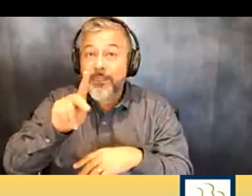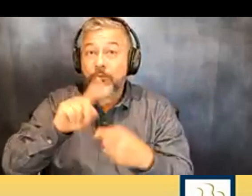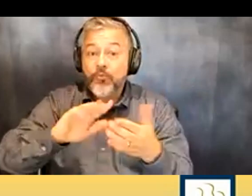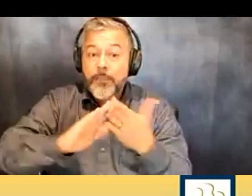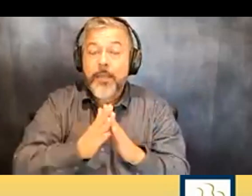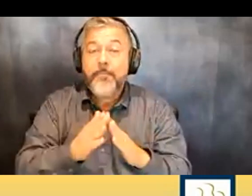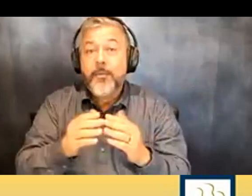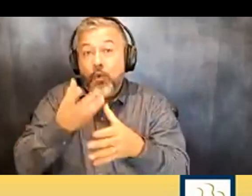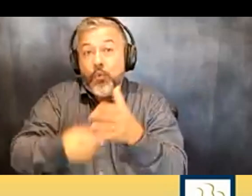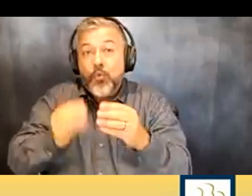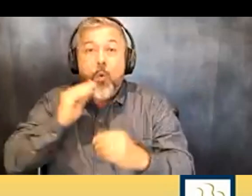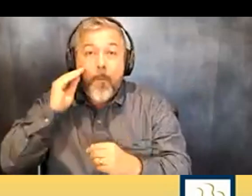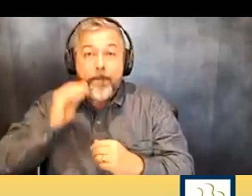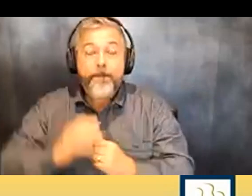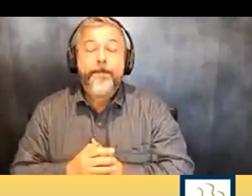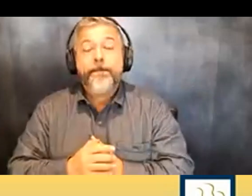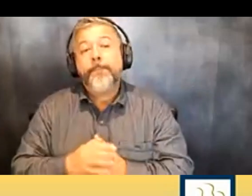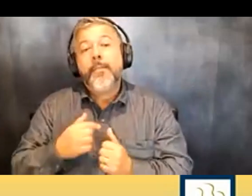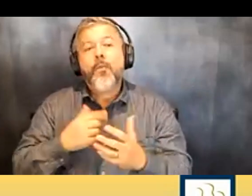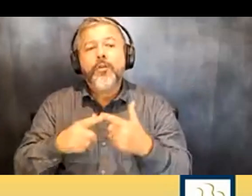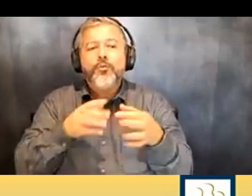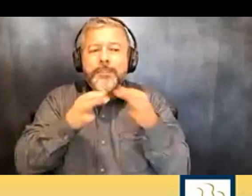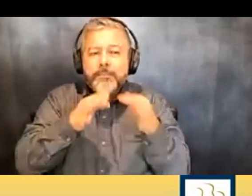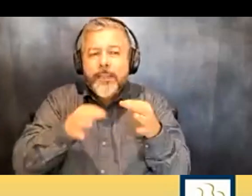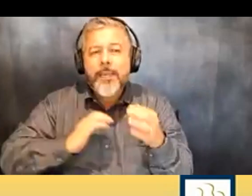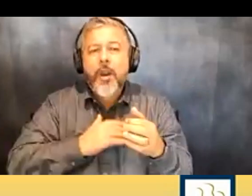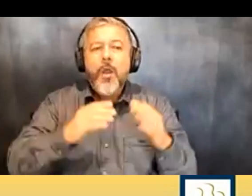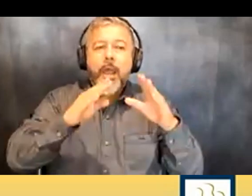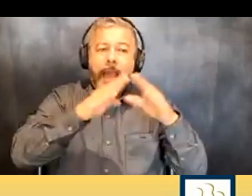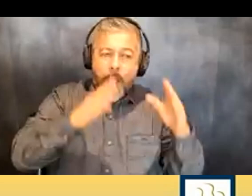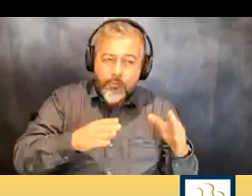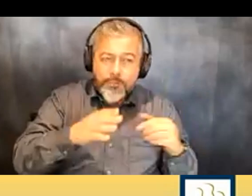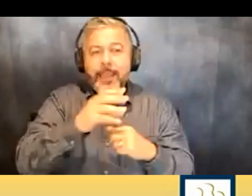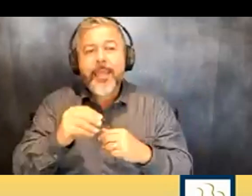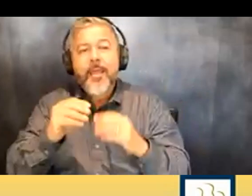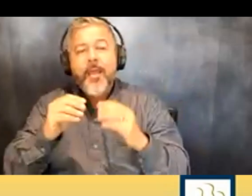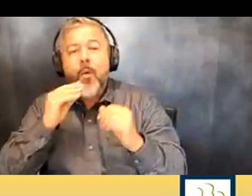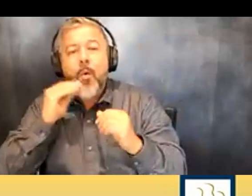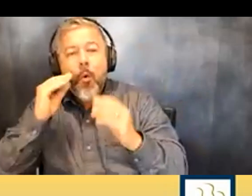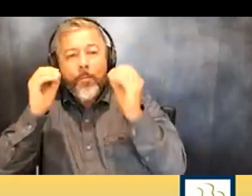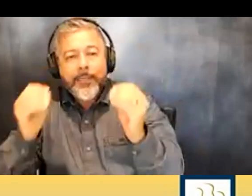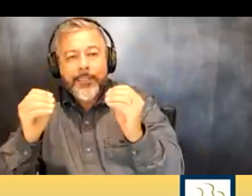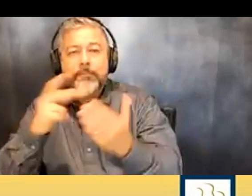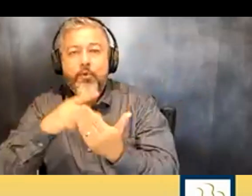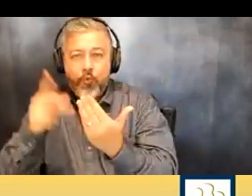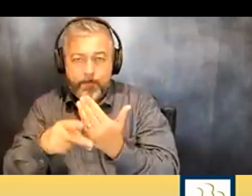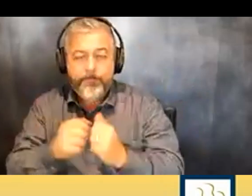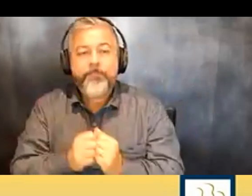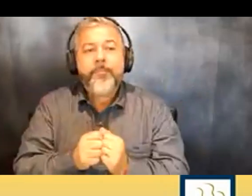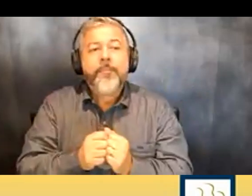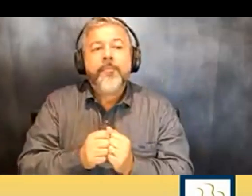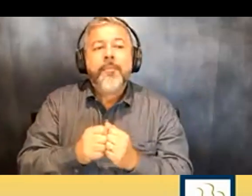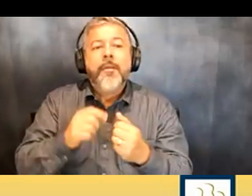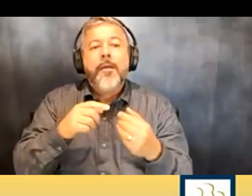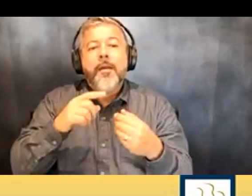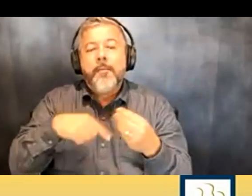I want to walk through our housing and homelessness programs, and then I have some slides that gives more specifics about the 4 that are really related